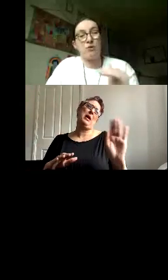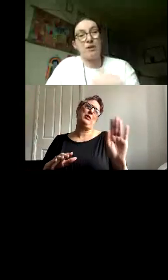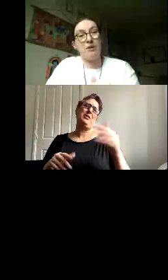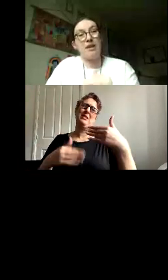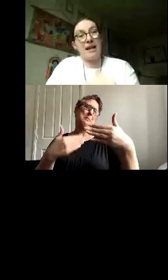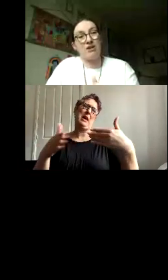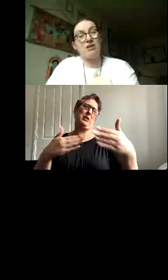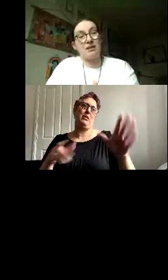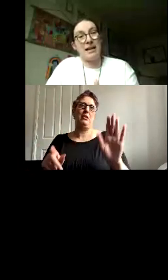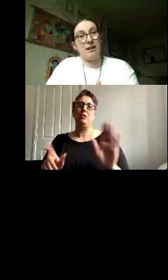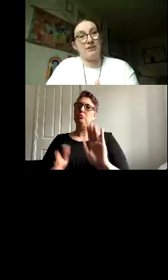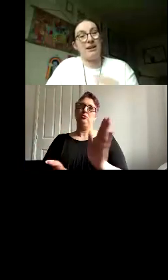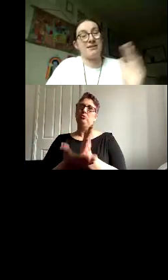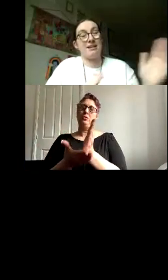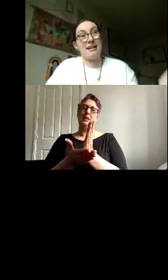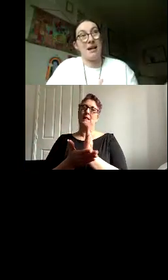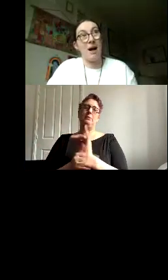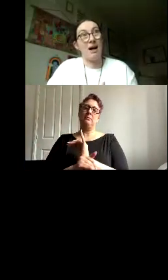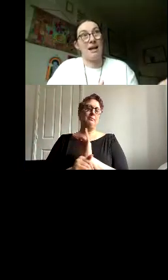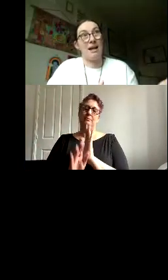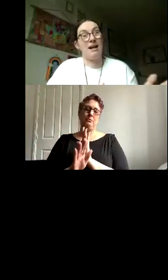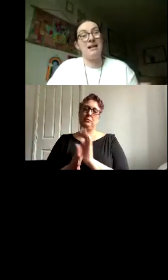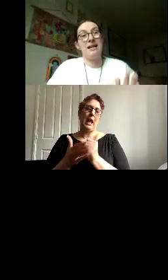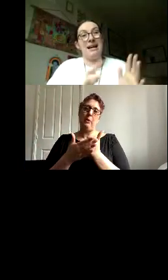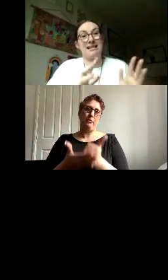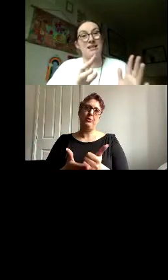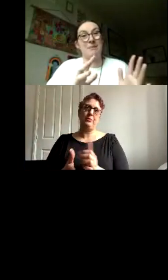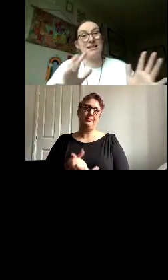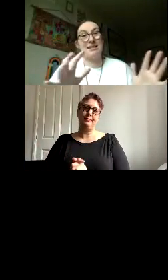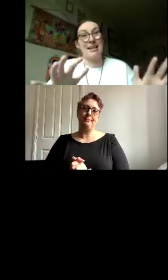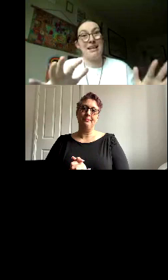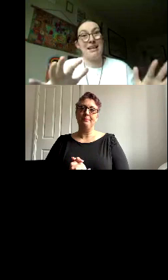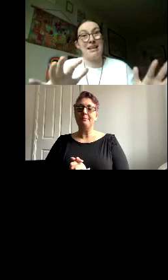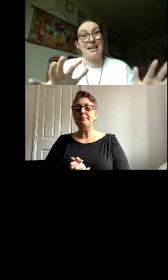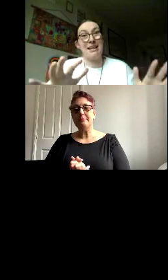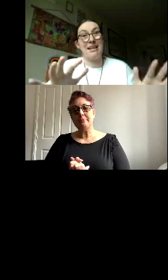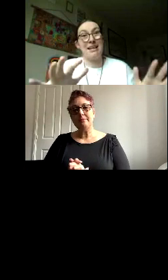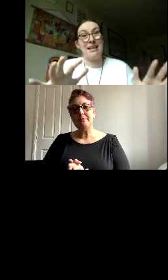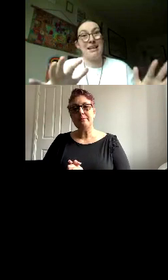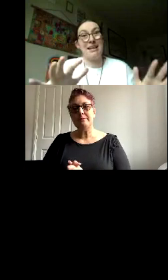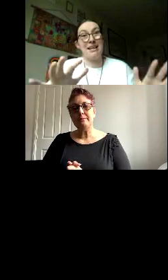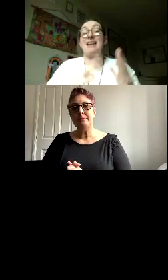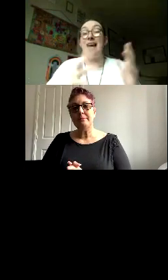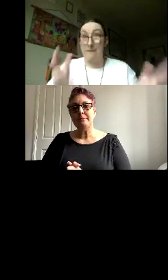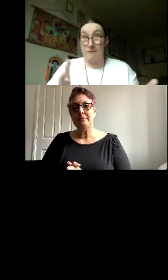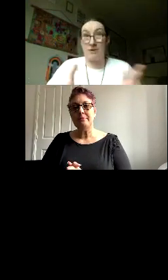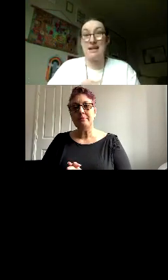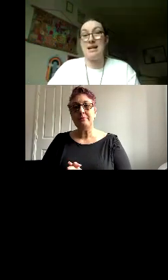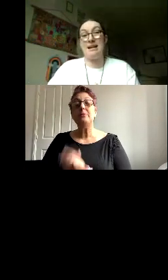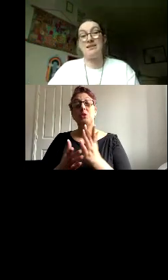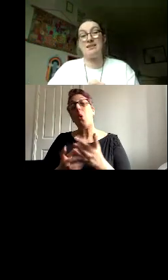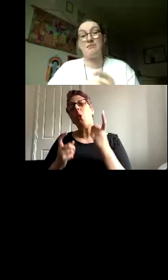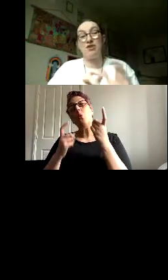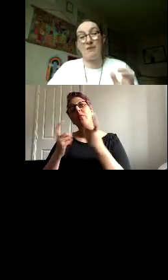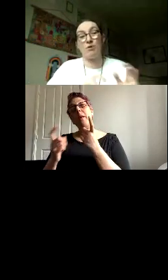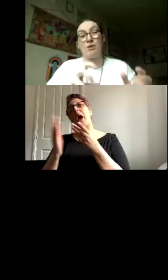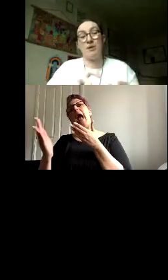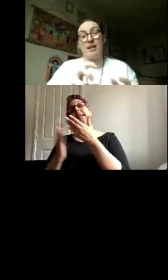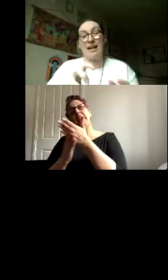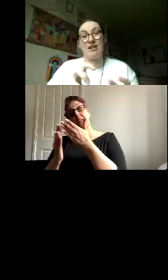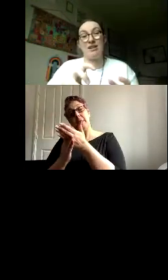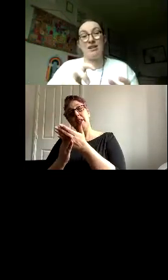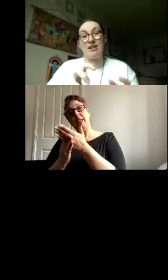Some general communication skills, and as I said earlier, accessibility benefits everybody. And these are some